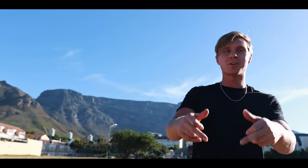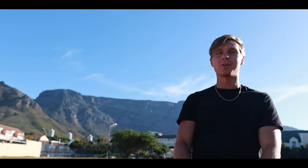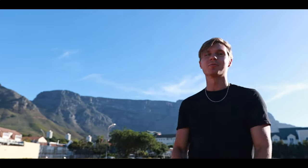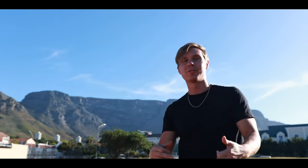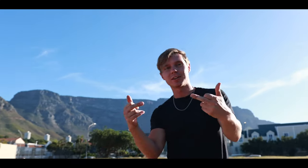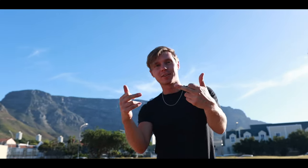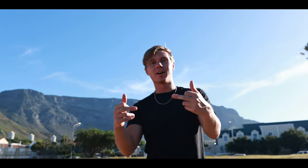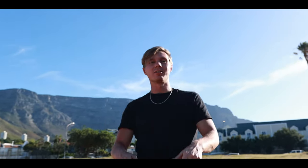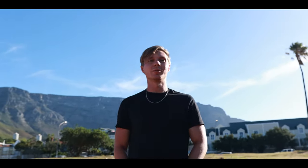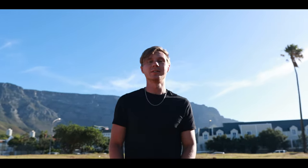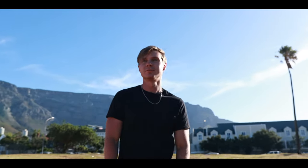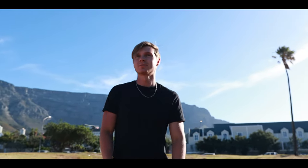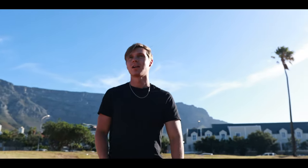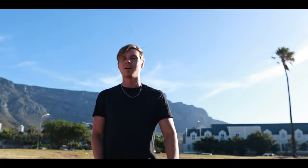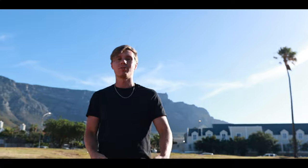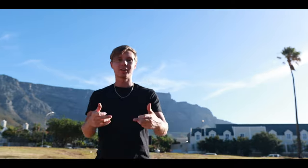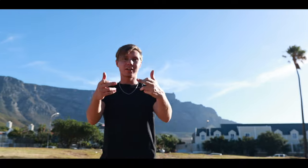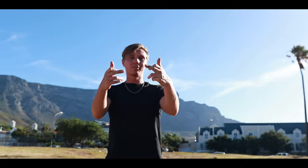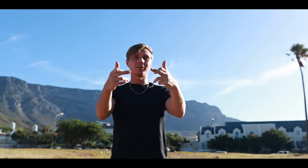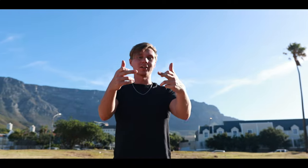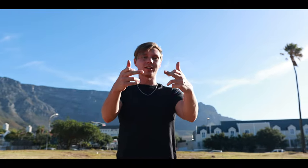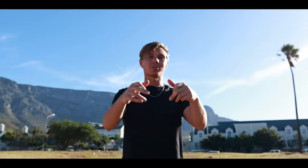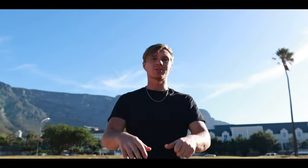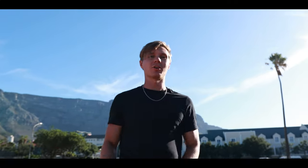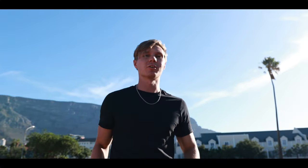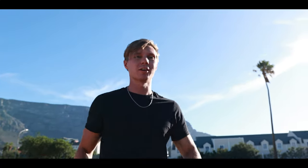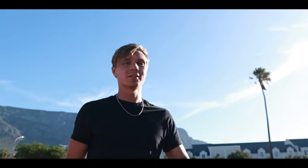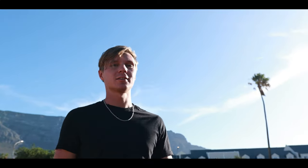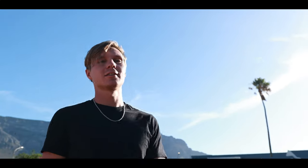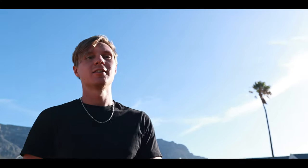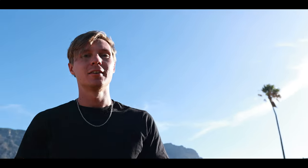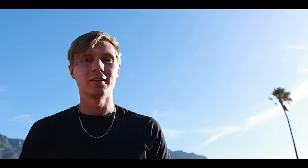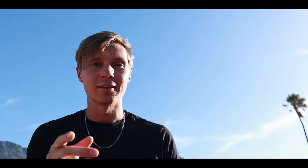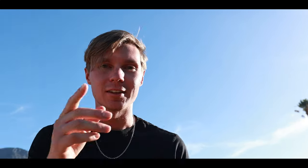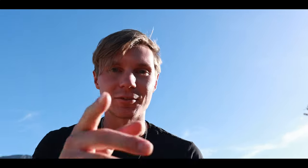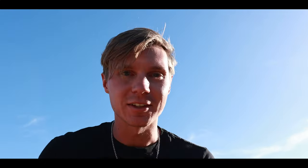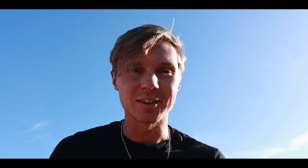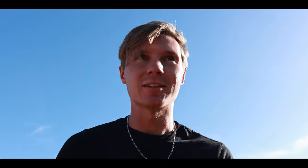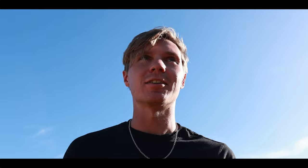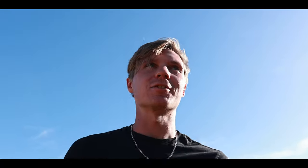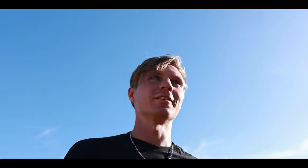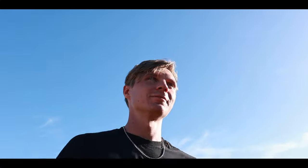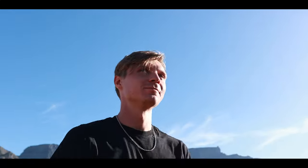Fuck Eskom, fuck the government, fuck the African National Congress. Let's fix this country.